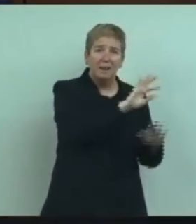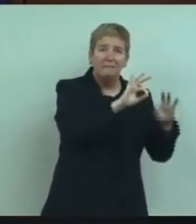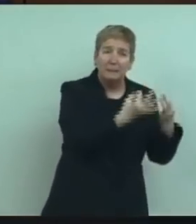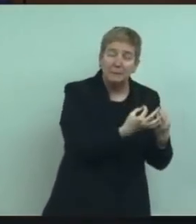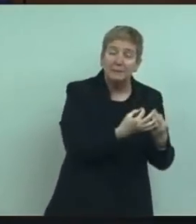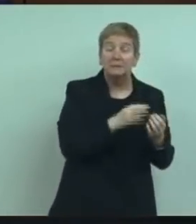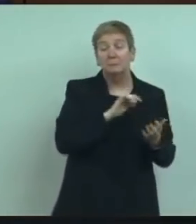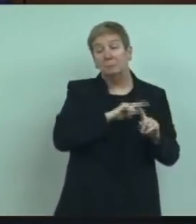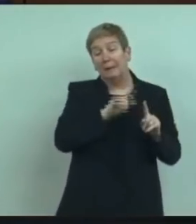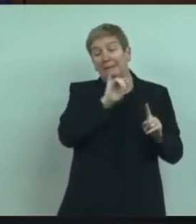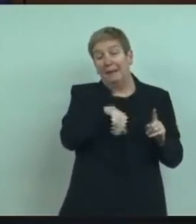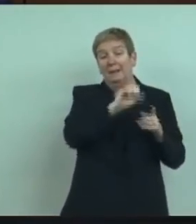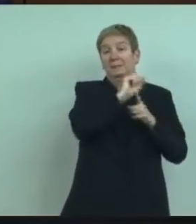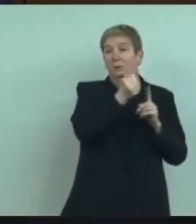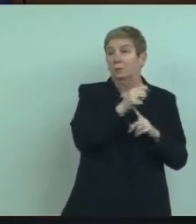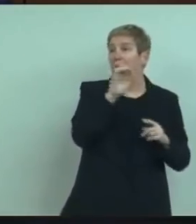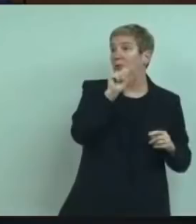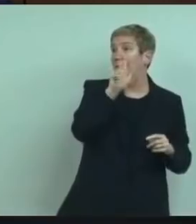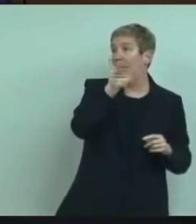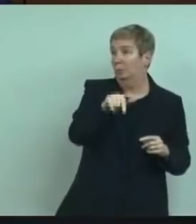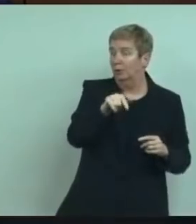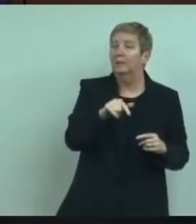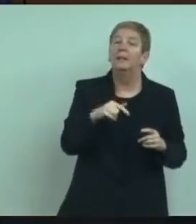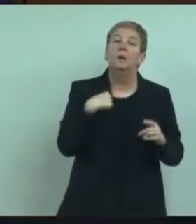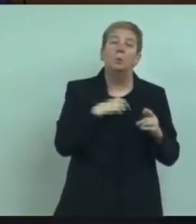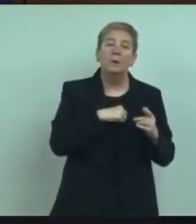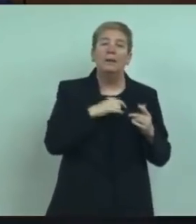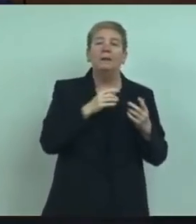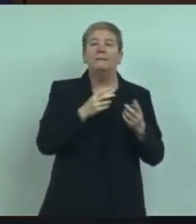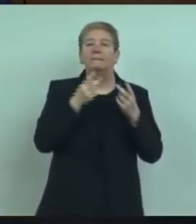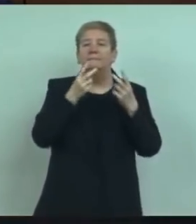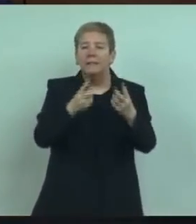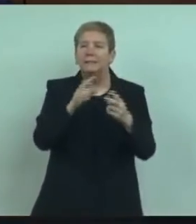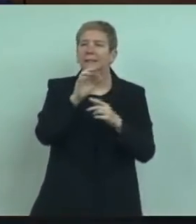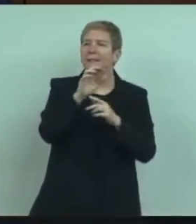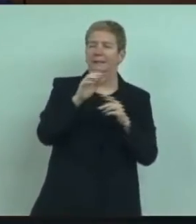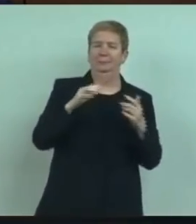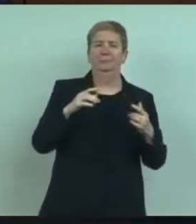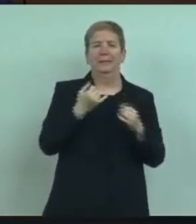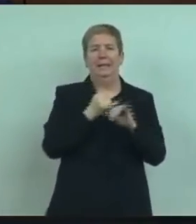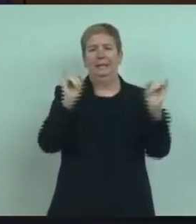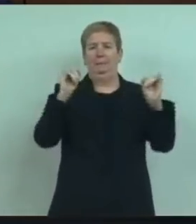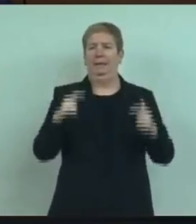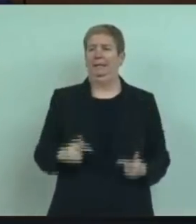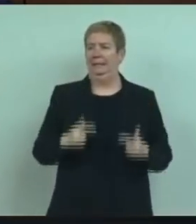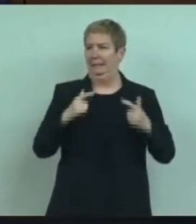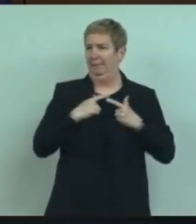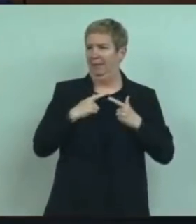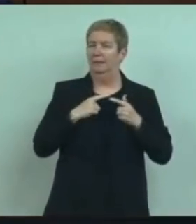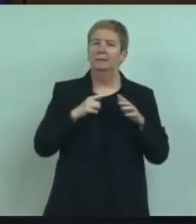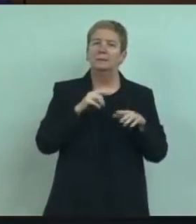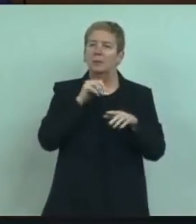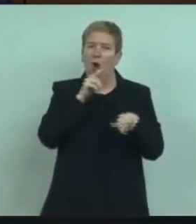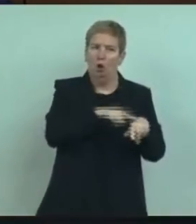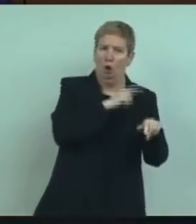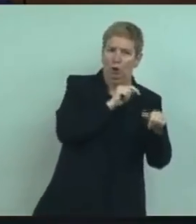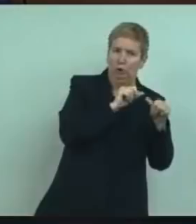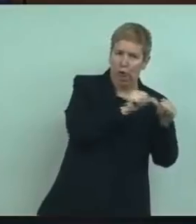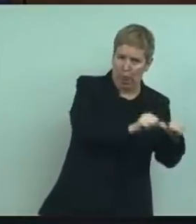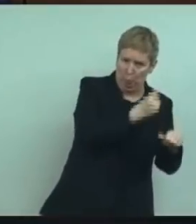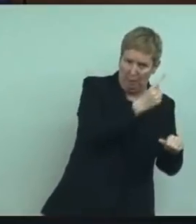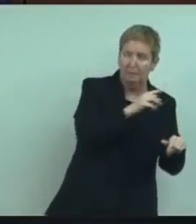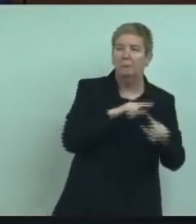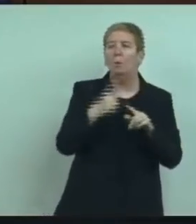We're spending some time at a independent living retirement community, not a long-term care facility in Sandoval